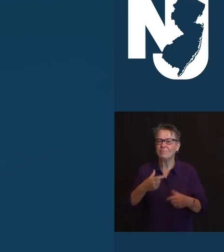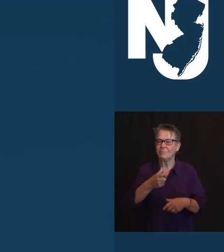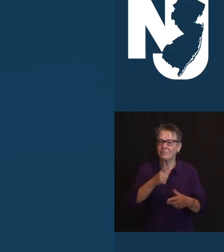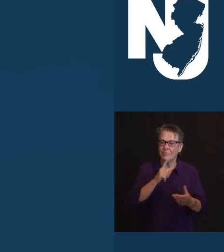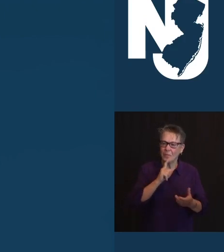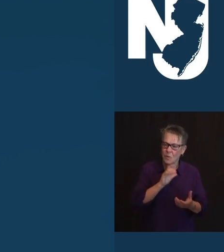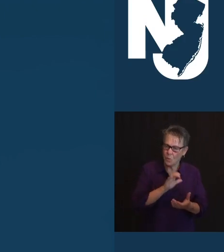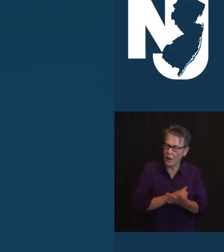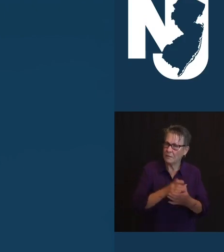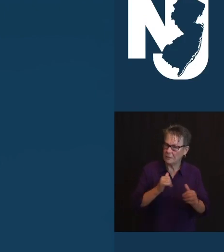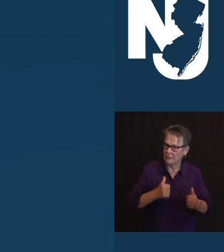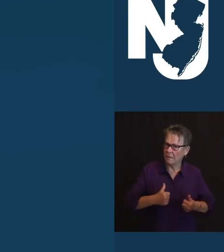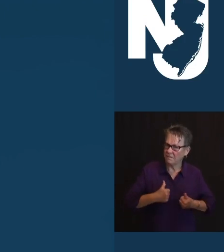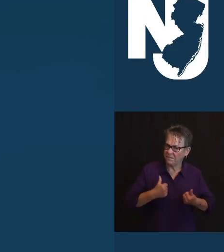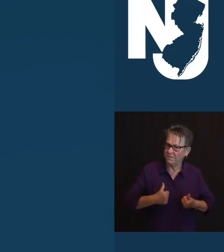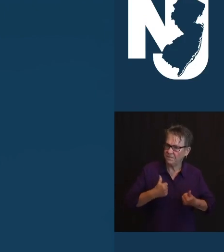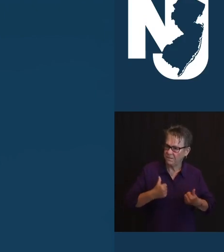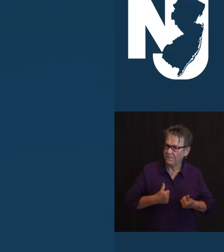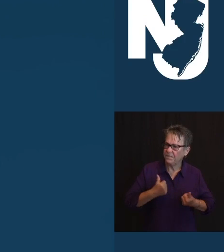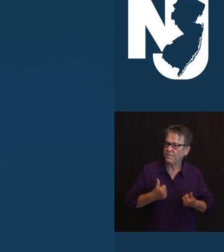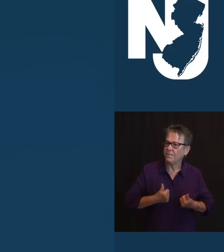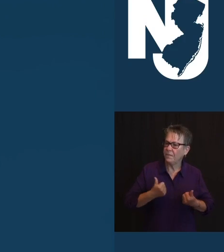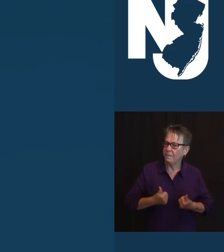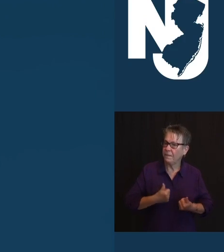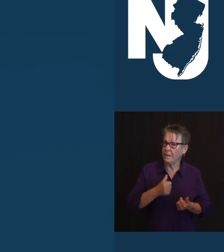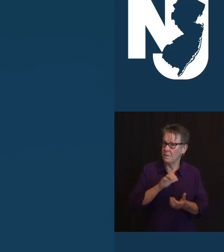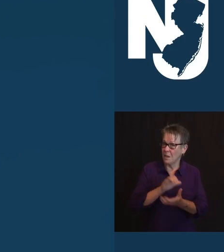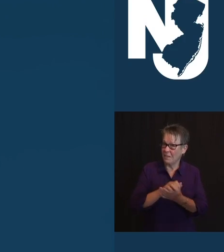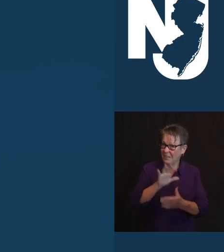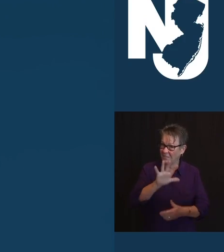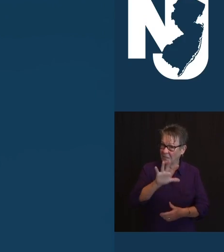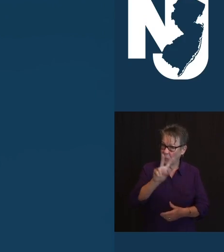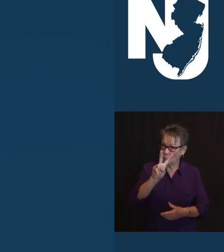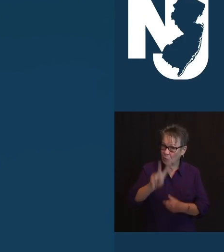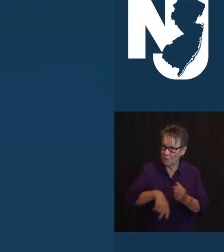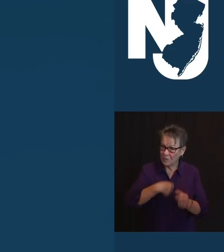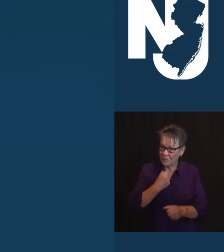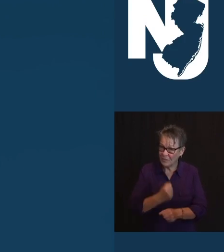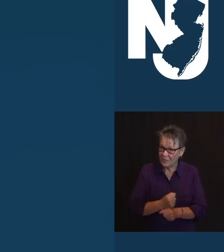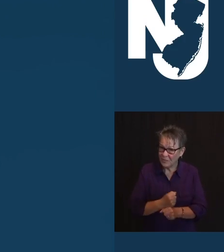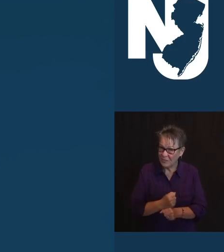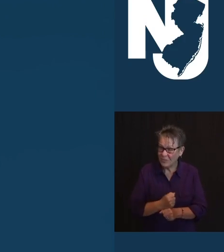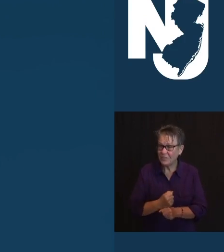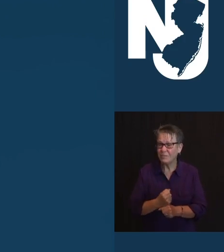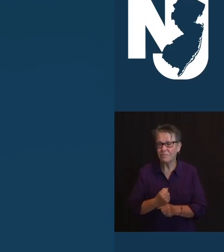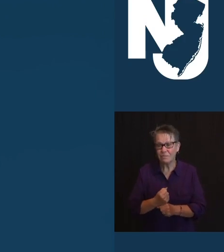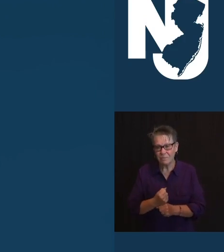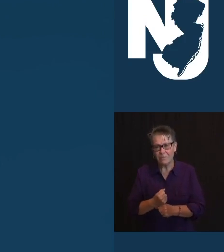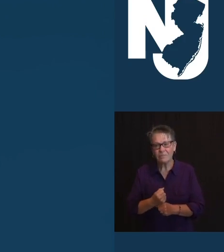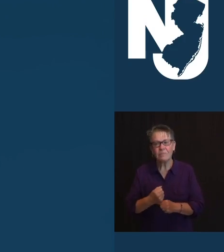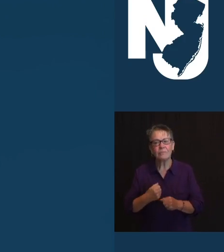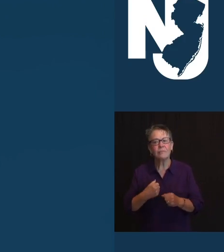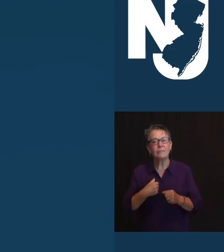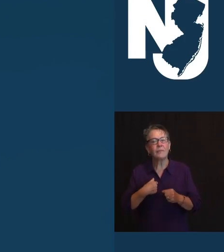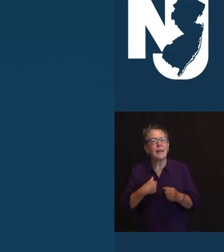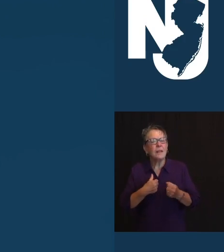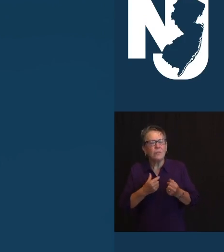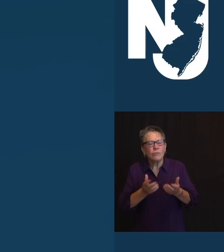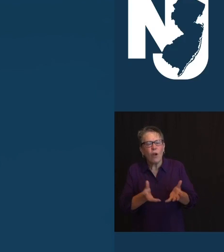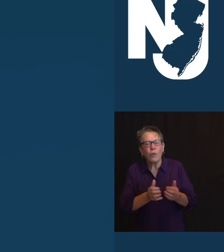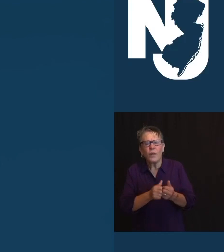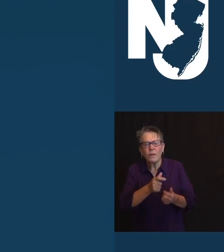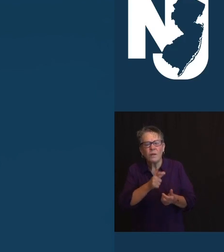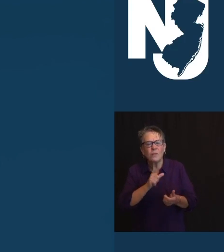by his daughter Donna and son-in-law Don. I had the great honor of speaking with Donna on Friday. Thelma, Donna, and Don, at least, it may